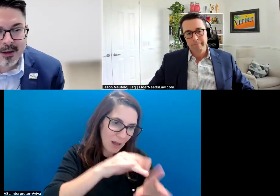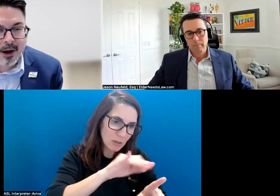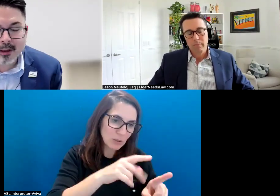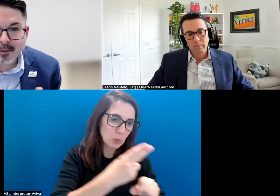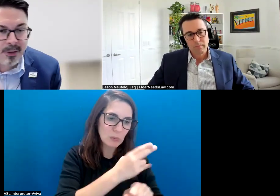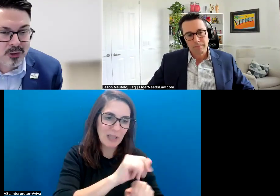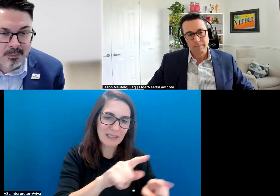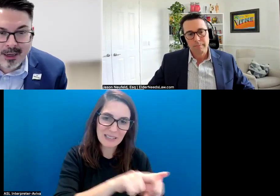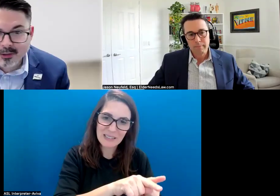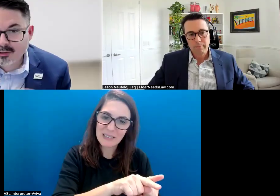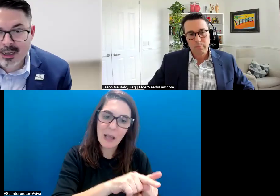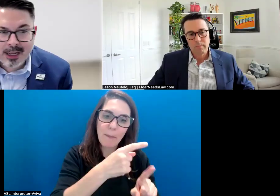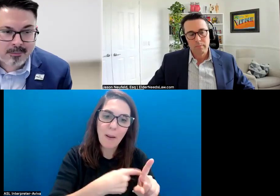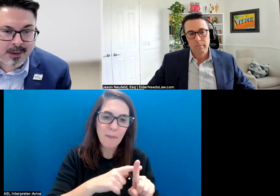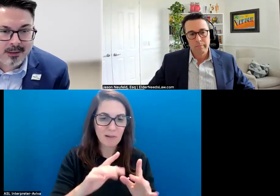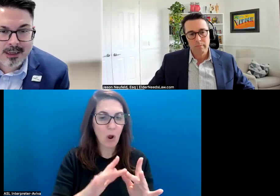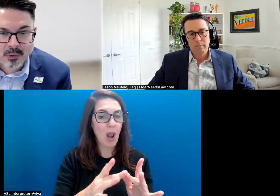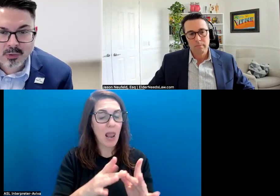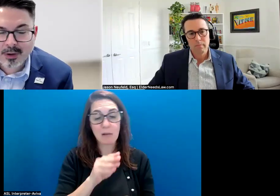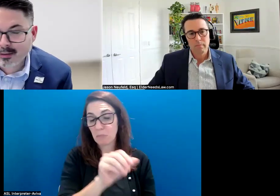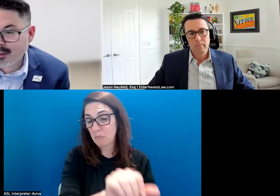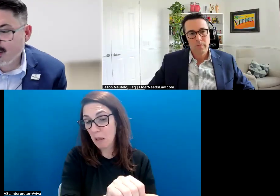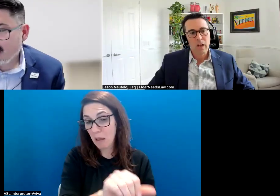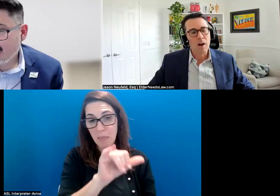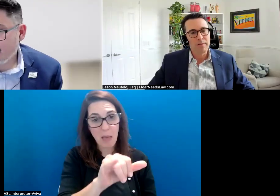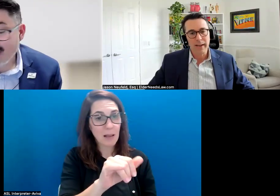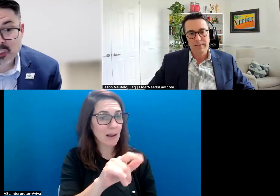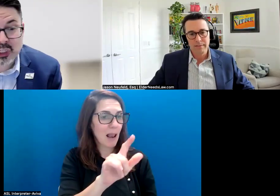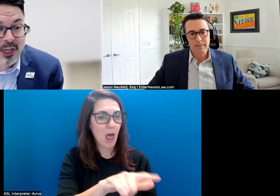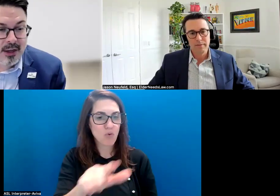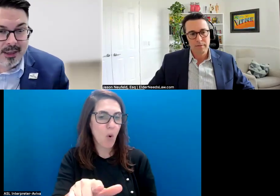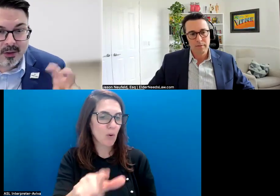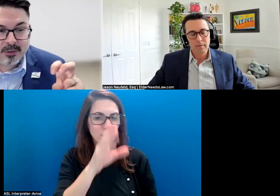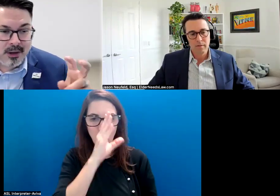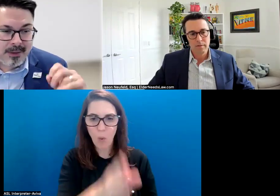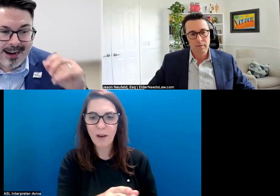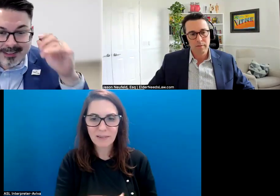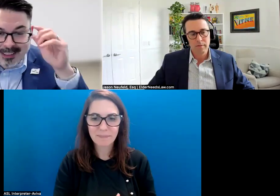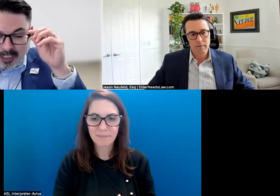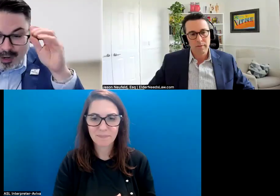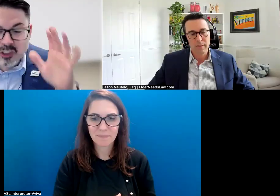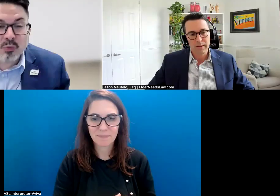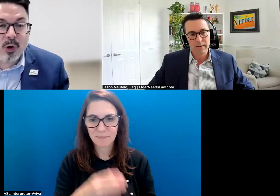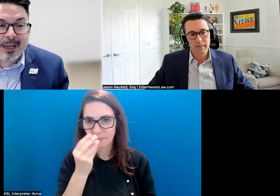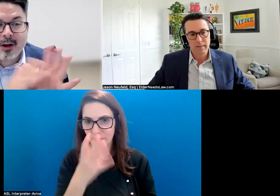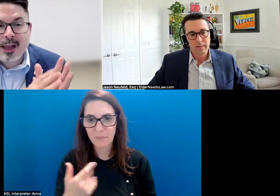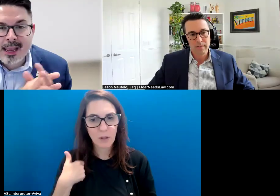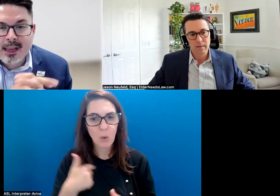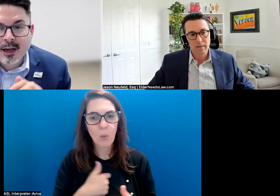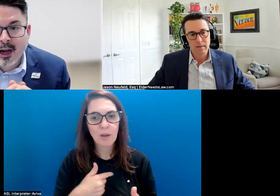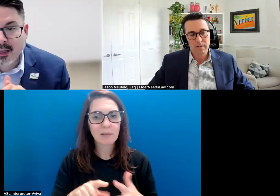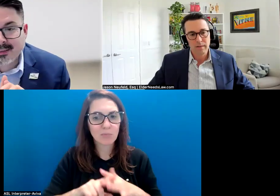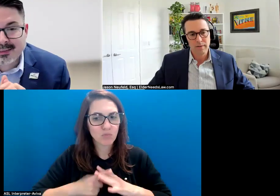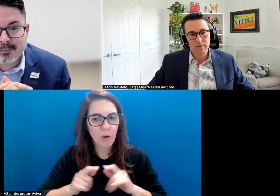have online bill check pay. You just say, hey, pay the landlord directly. Oh, I love We that. actually, a little behind the scenes here, we actually rolled out